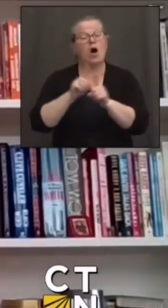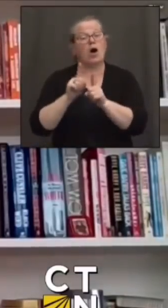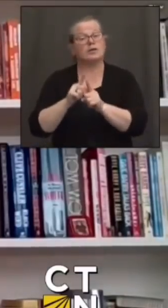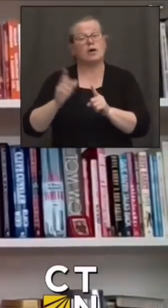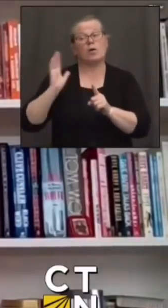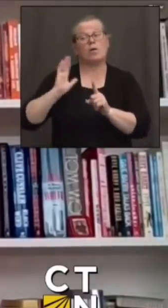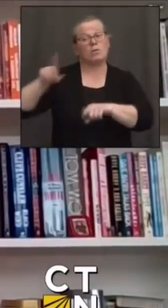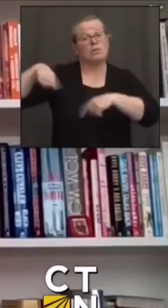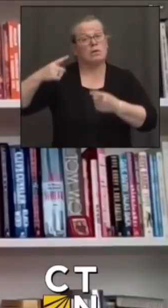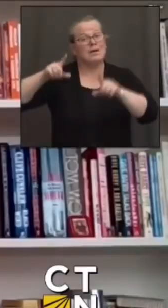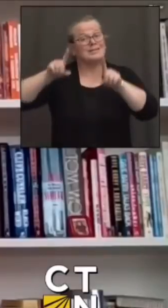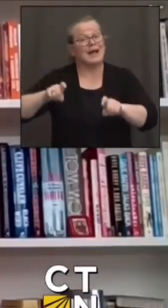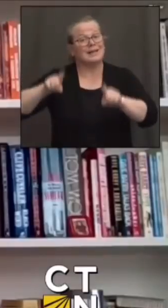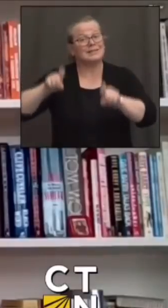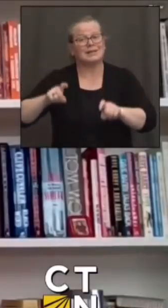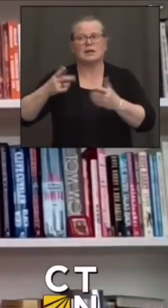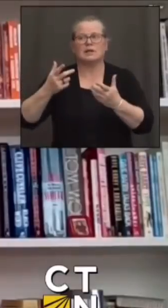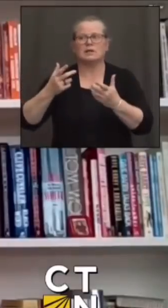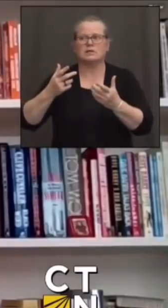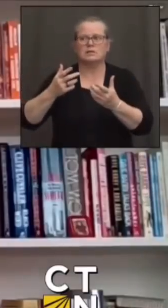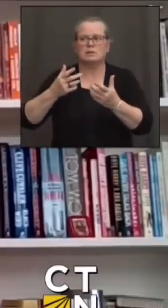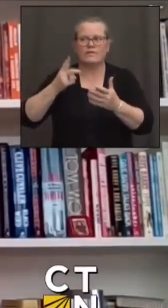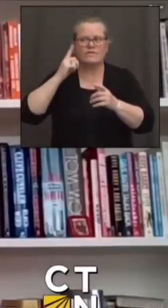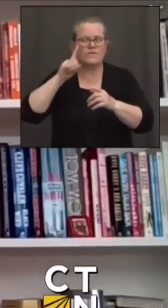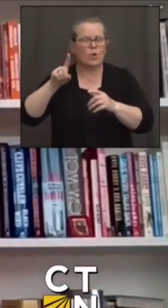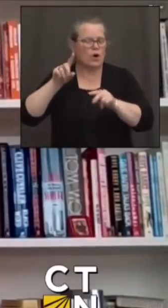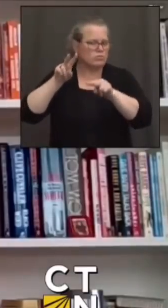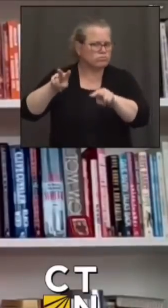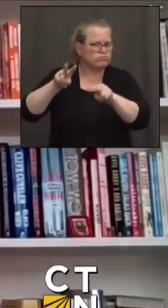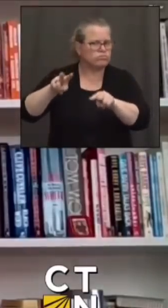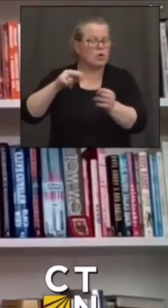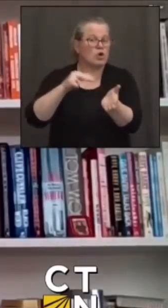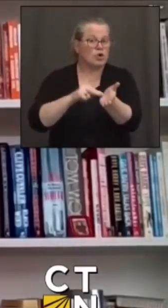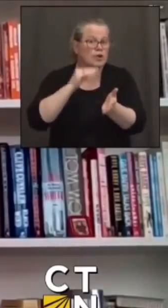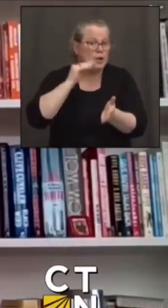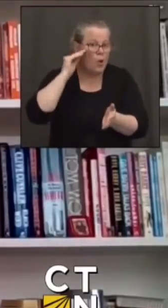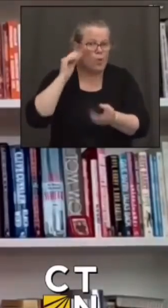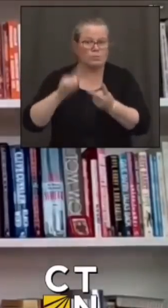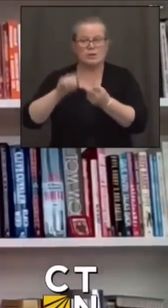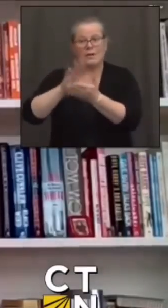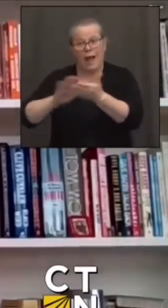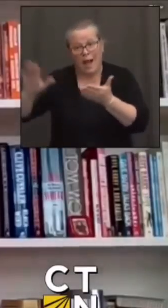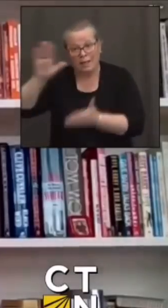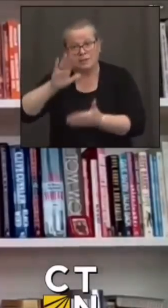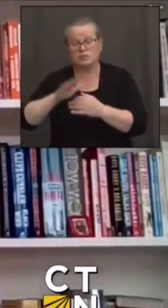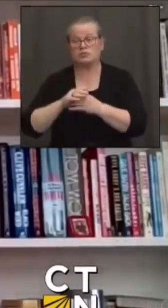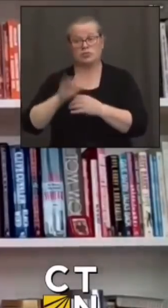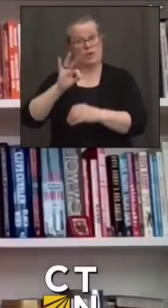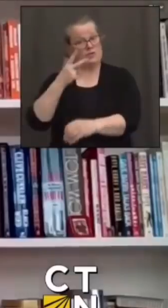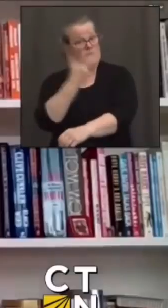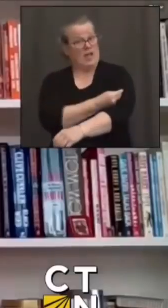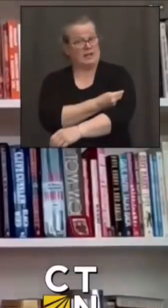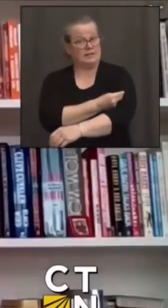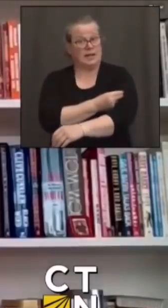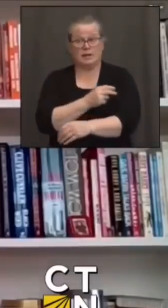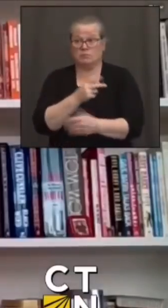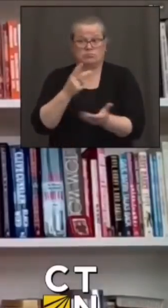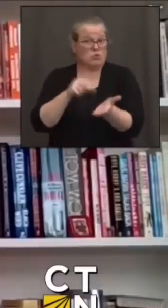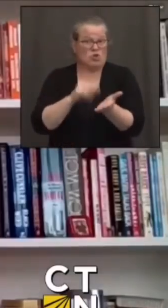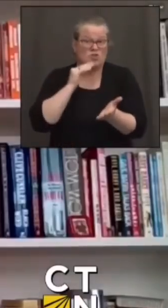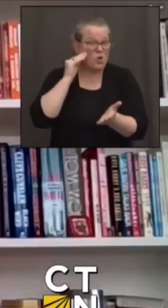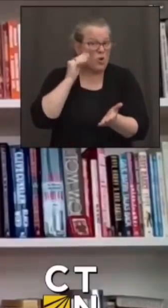homes, college dorms, those kinds of facilities. And if you're vaccinated in those settings, you don't need to have